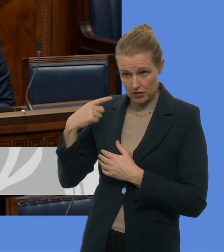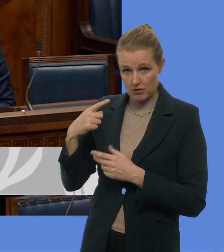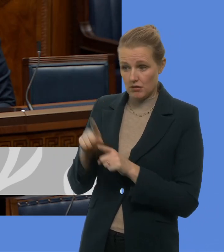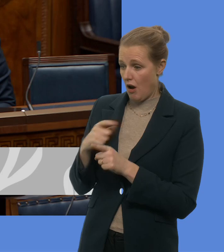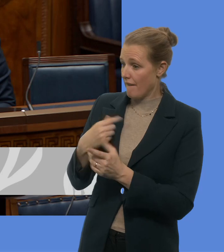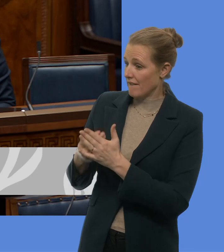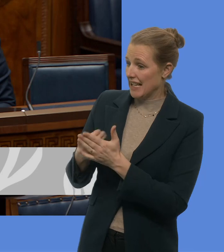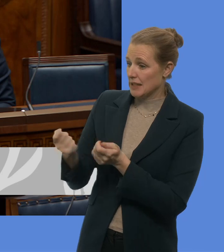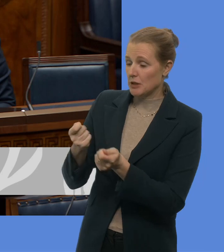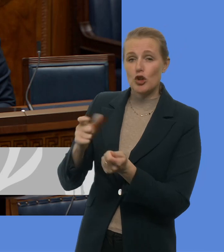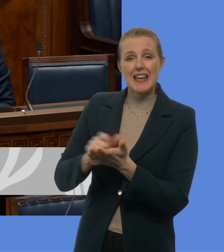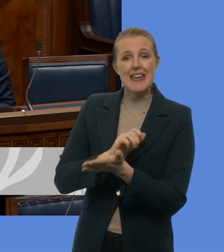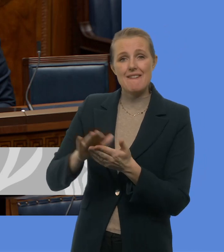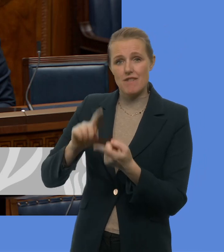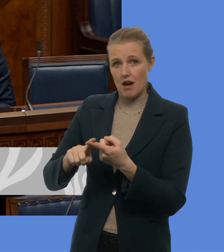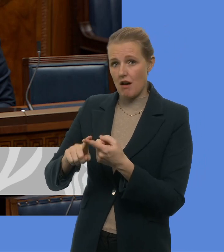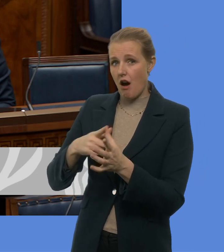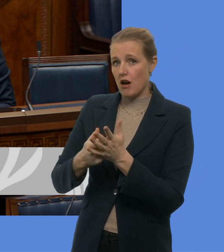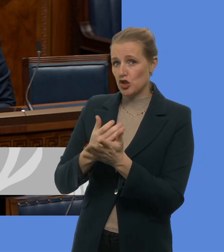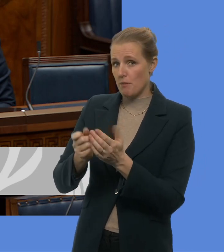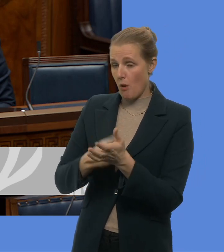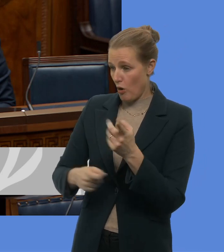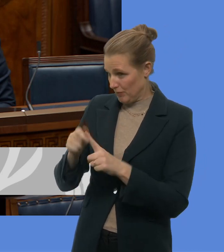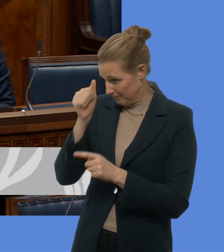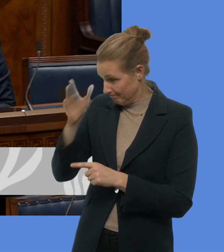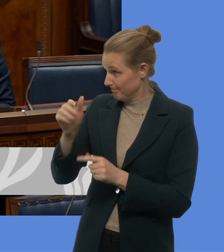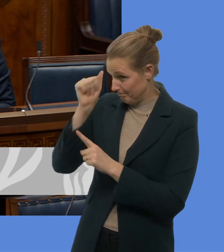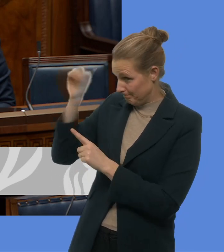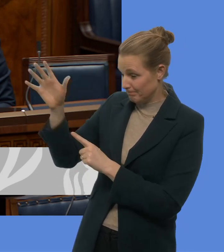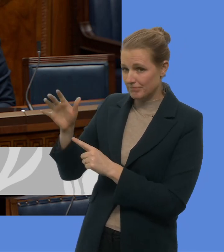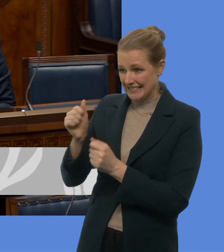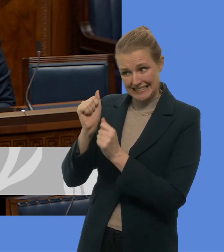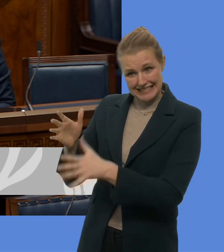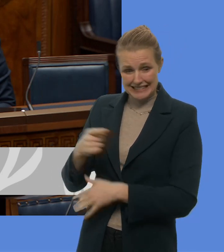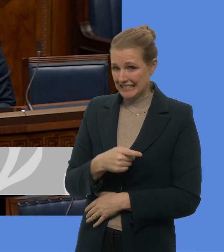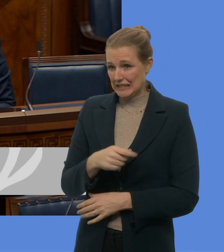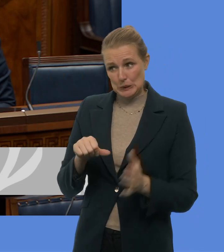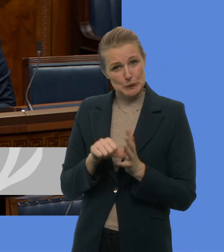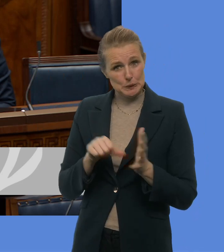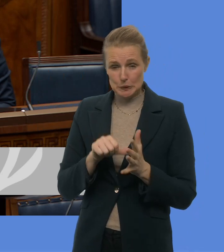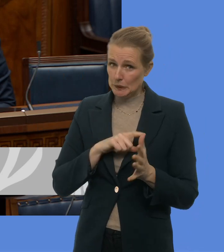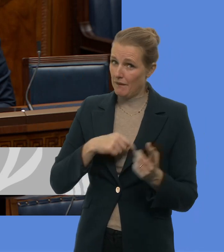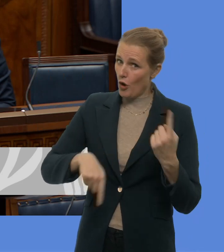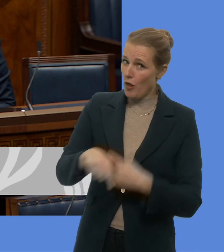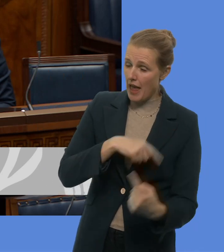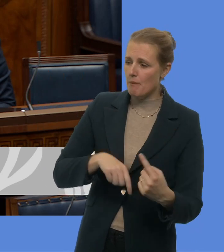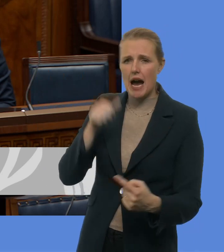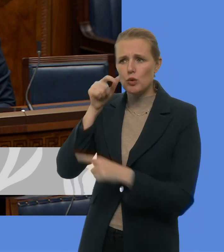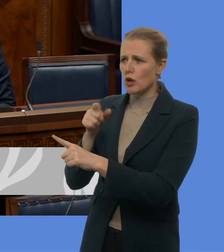Finance Minister, Kiva Archibald, to make her aware of the issues, and I know she's making representations to